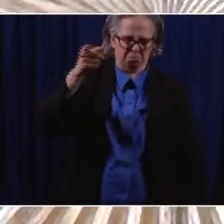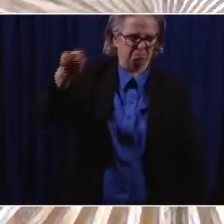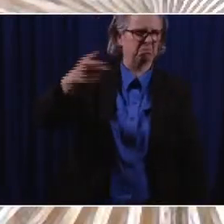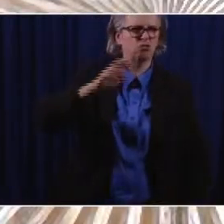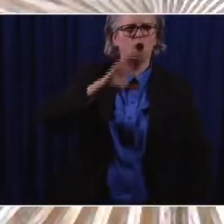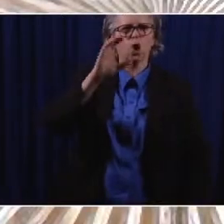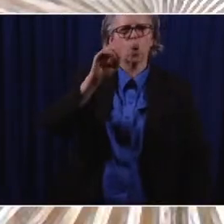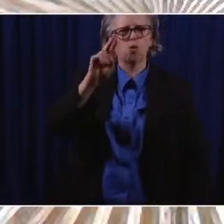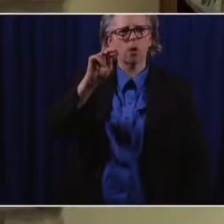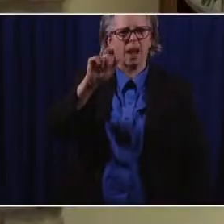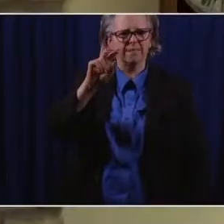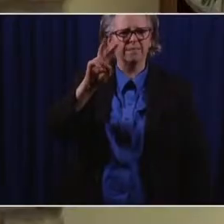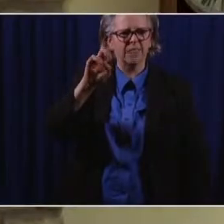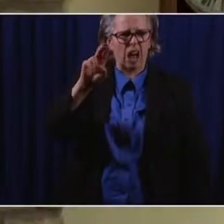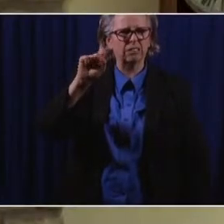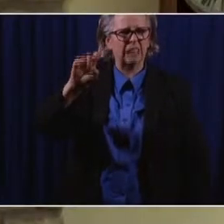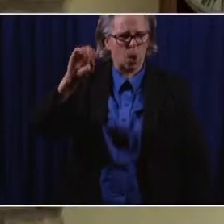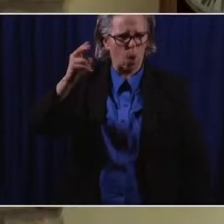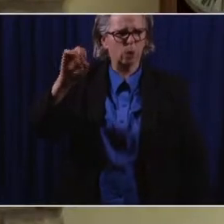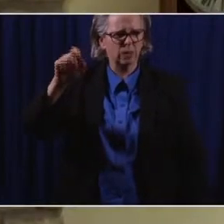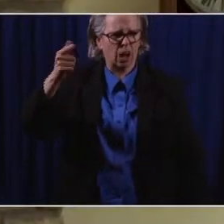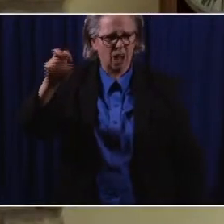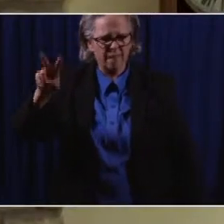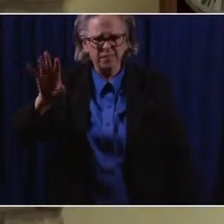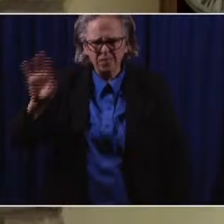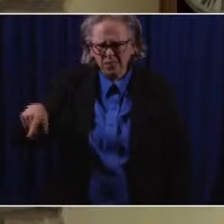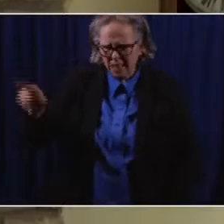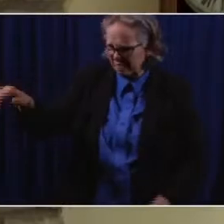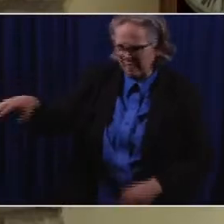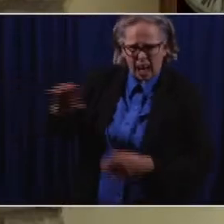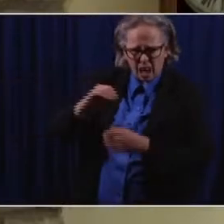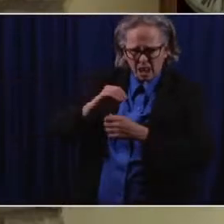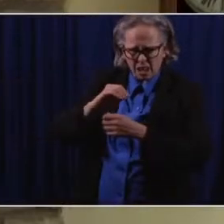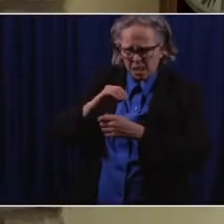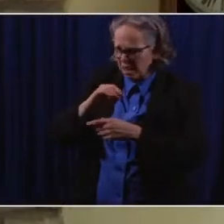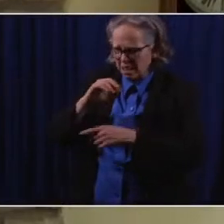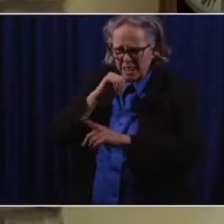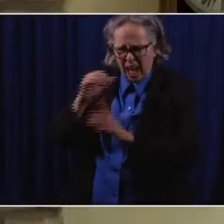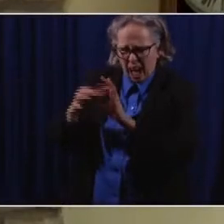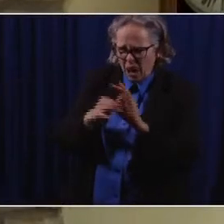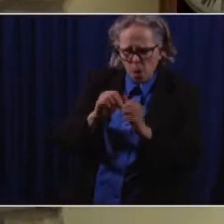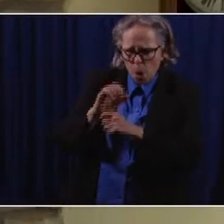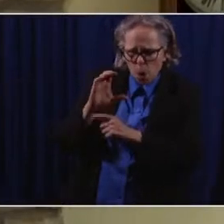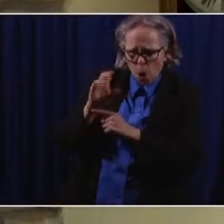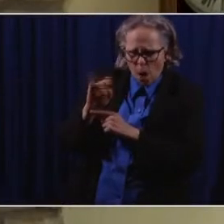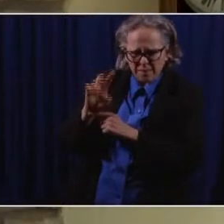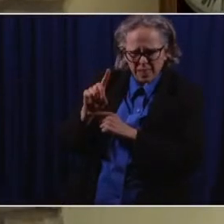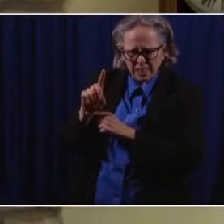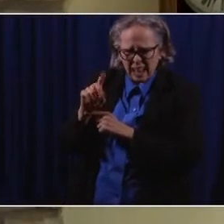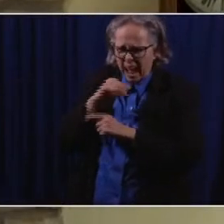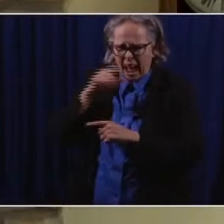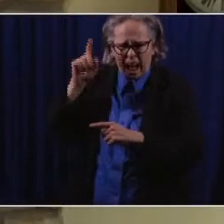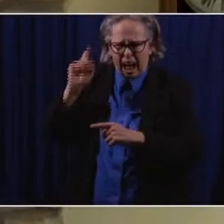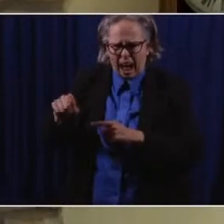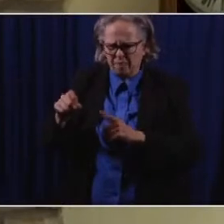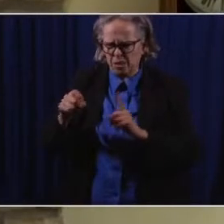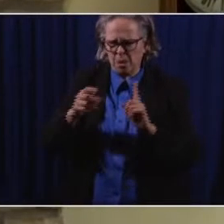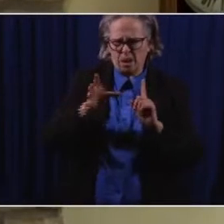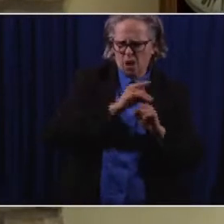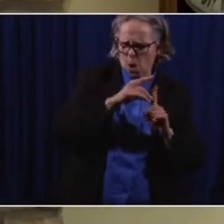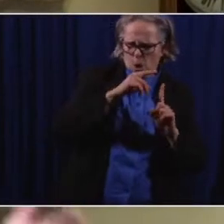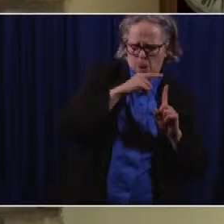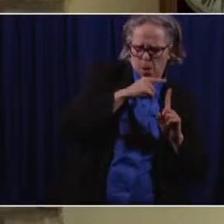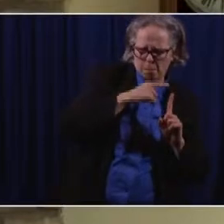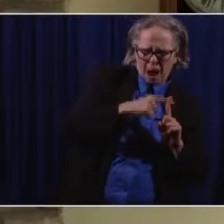for COVID and it really, if I call there and I've got someone, I don't have a COVID problem, I've got